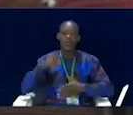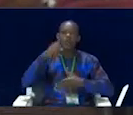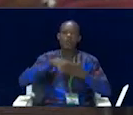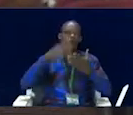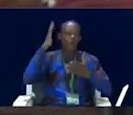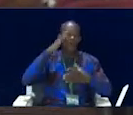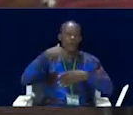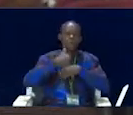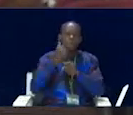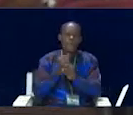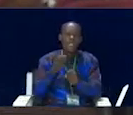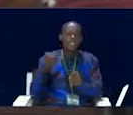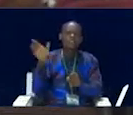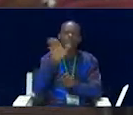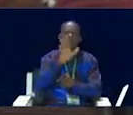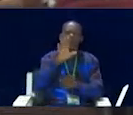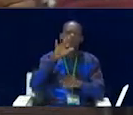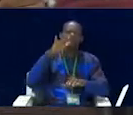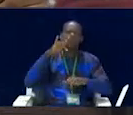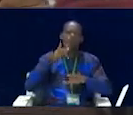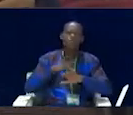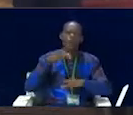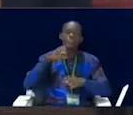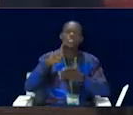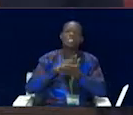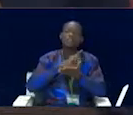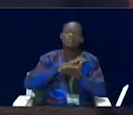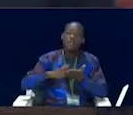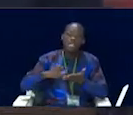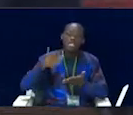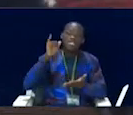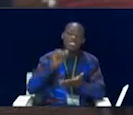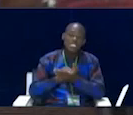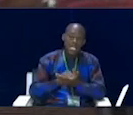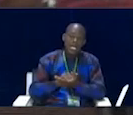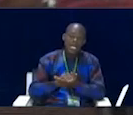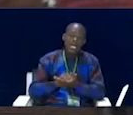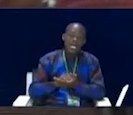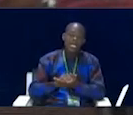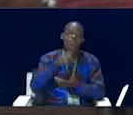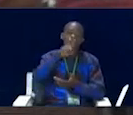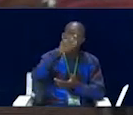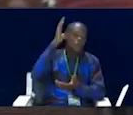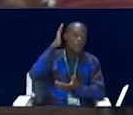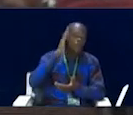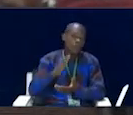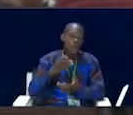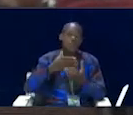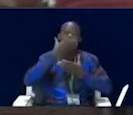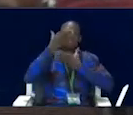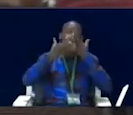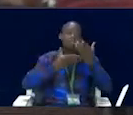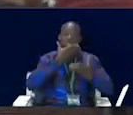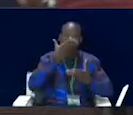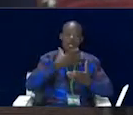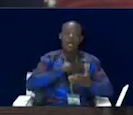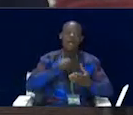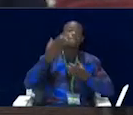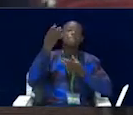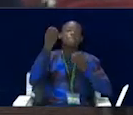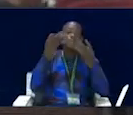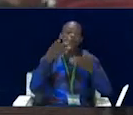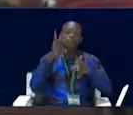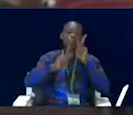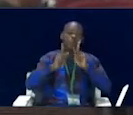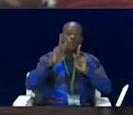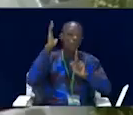is that God will make your touch divine. That through you, many more people will be brought into the light. Many more people